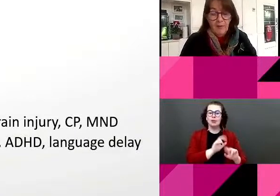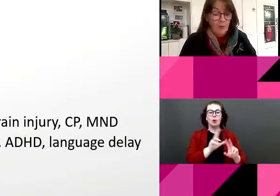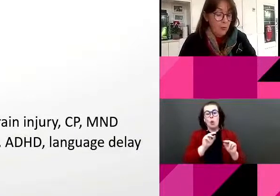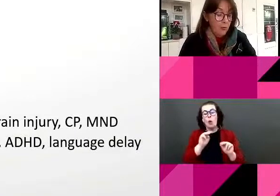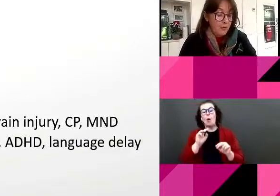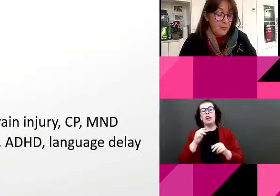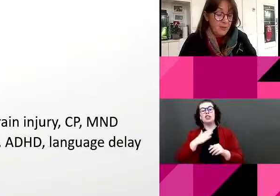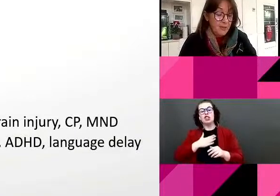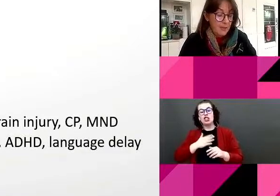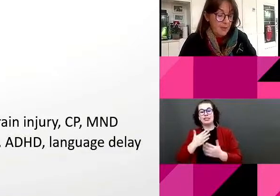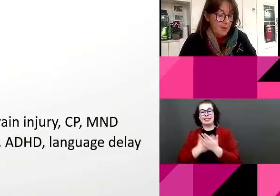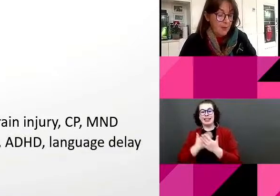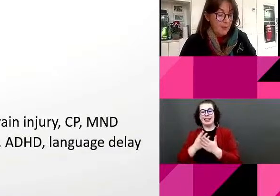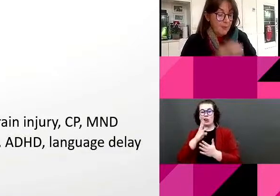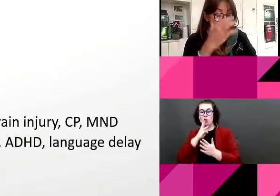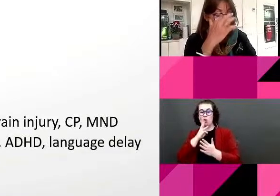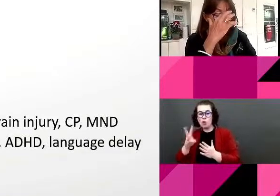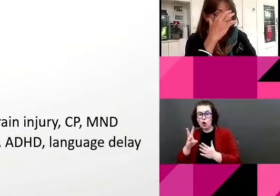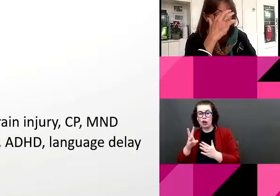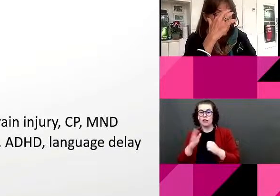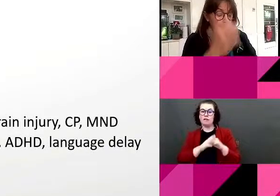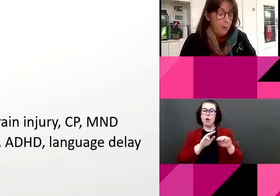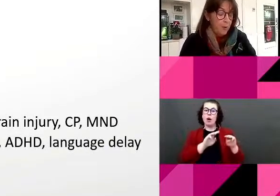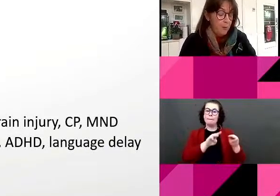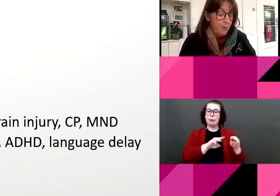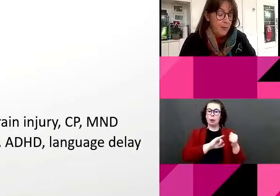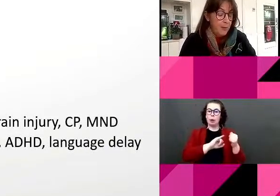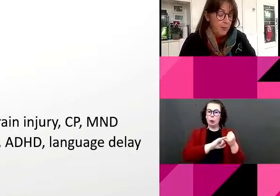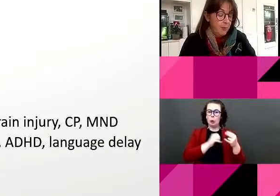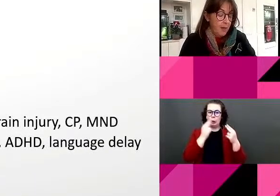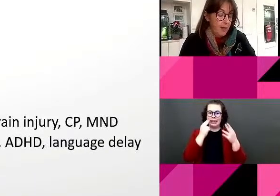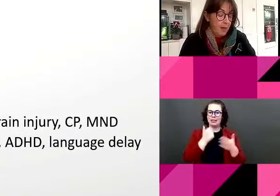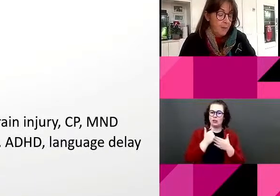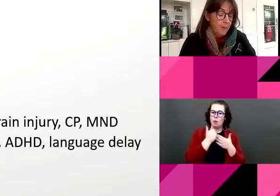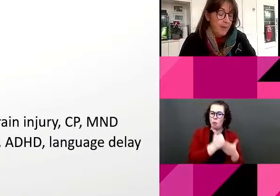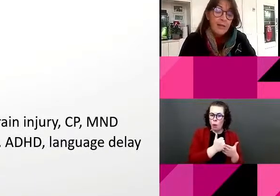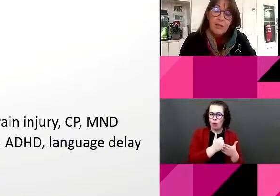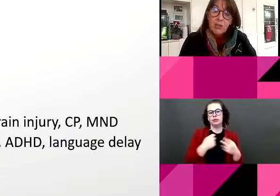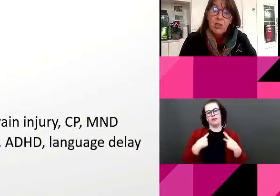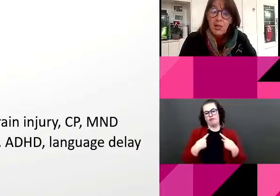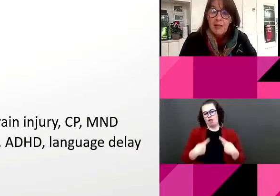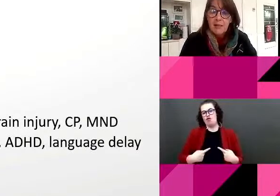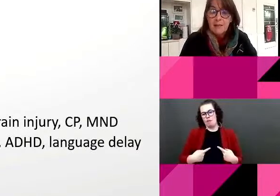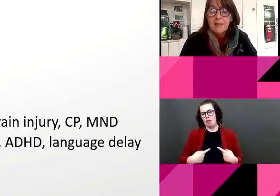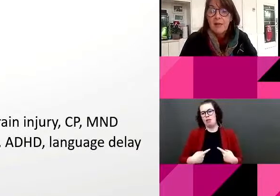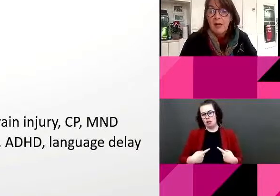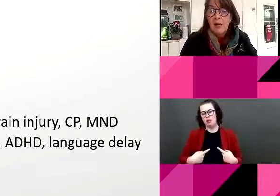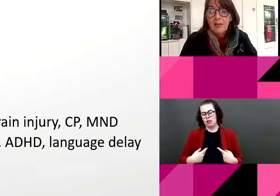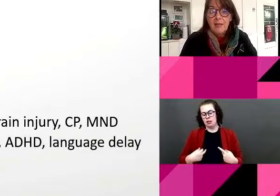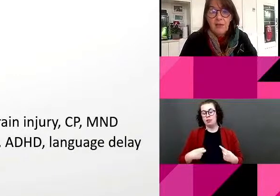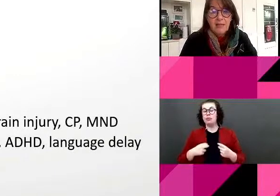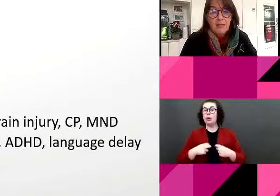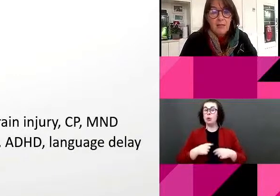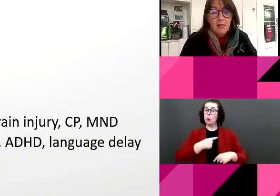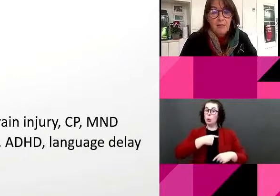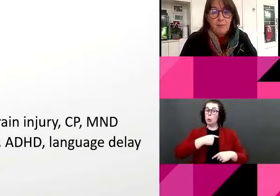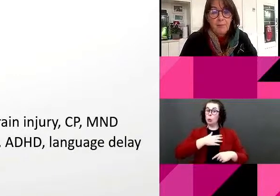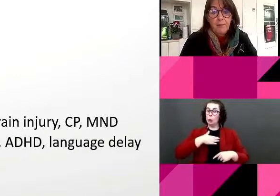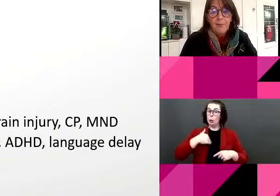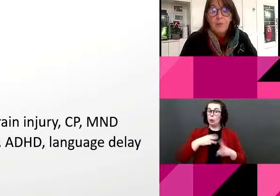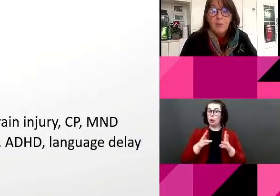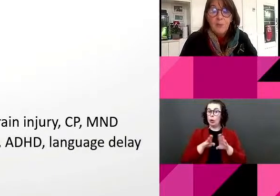Britain for this particular purpose. We work with people, any child under